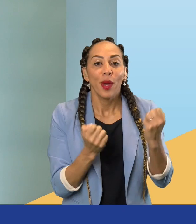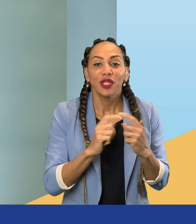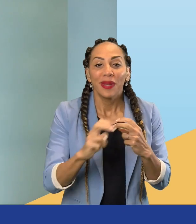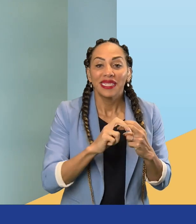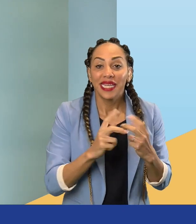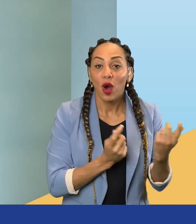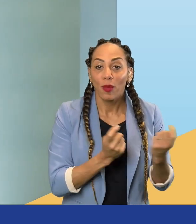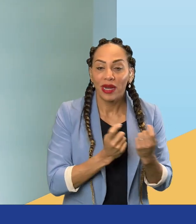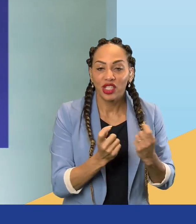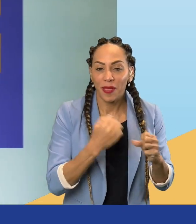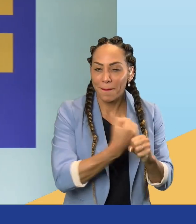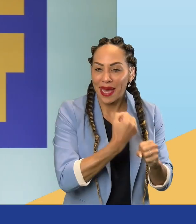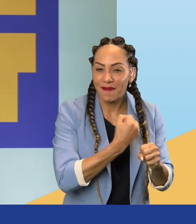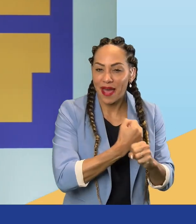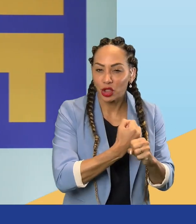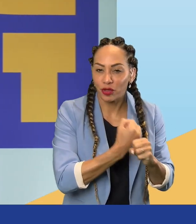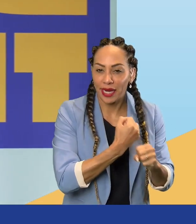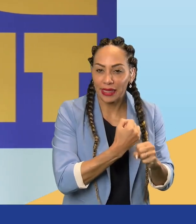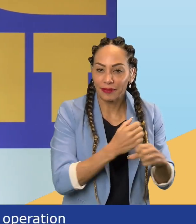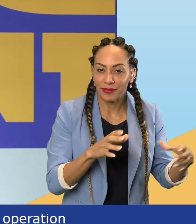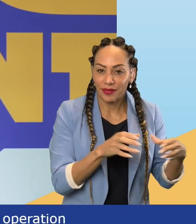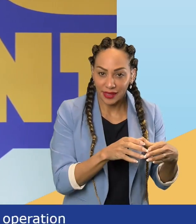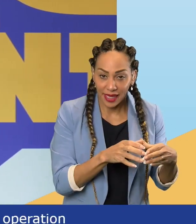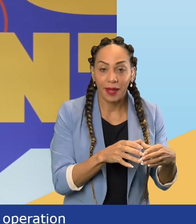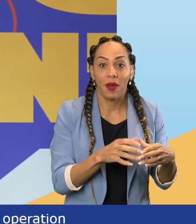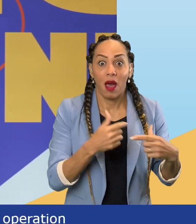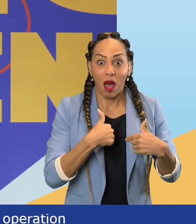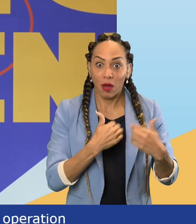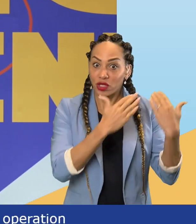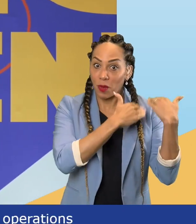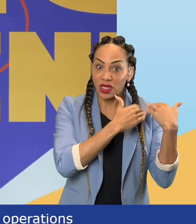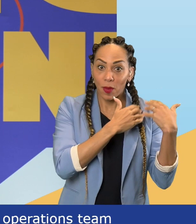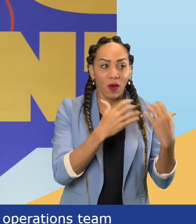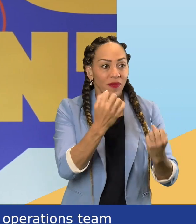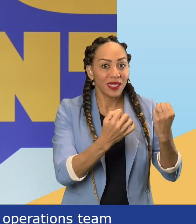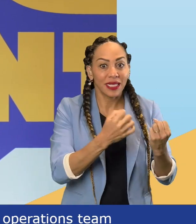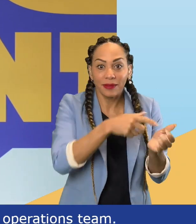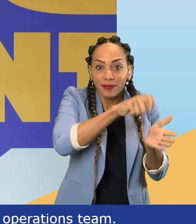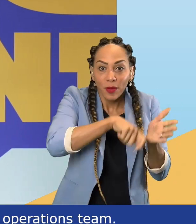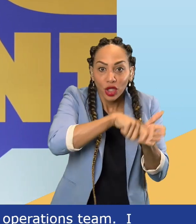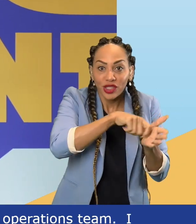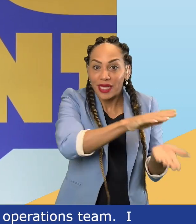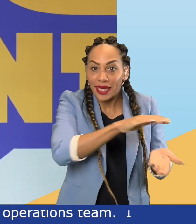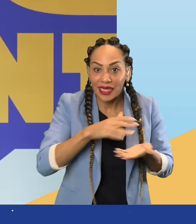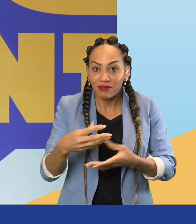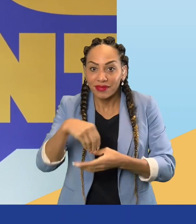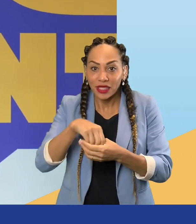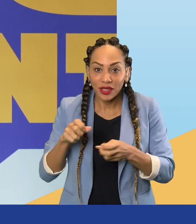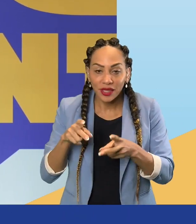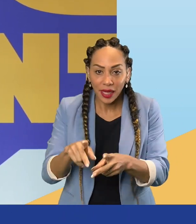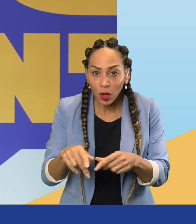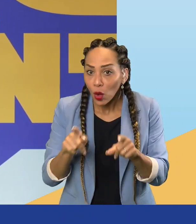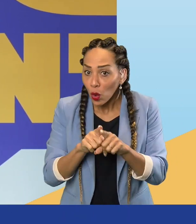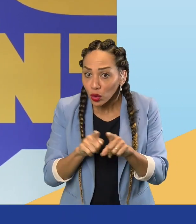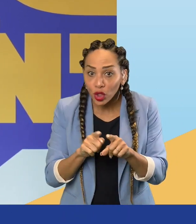I'm responsible for purchasing all the vehicles that come onto the scheme, but also helping launch the new cars that will be joining the